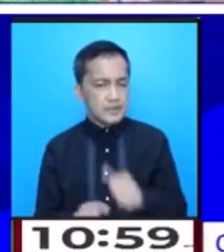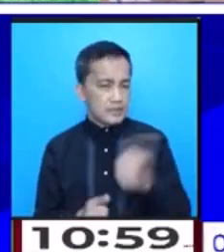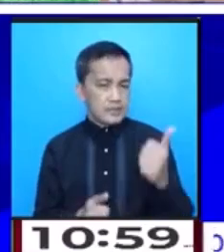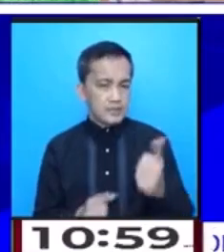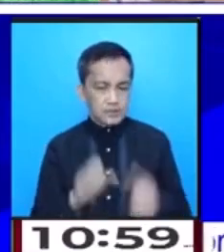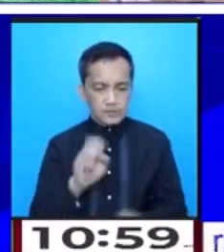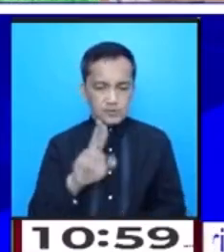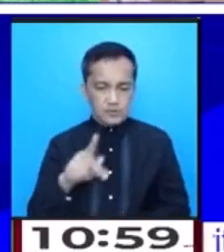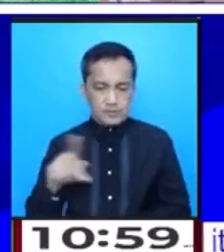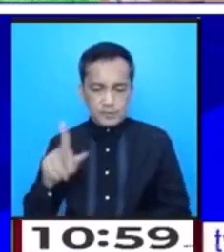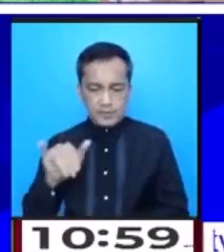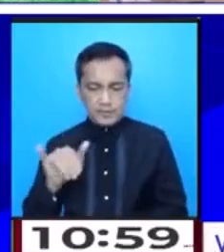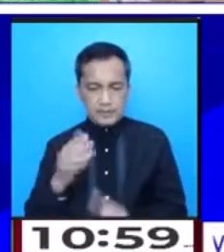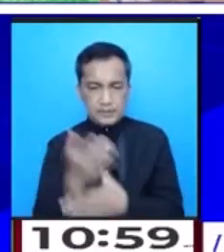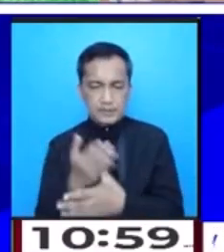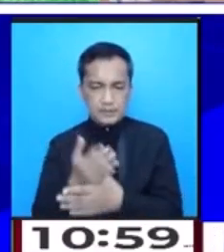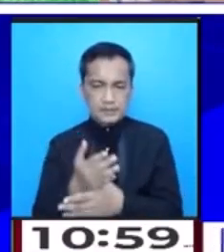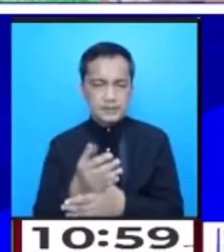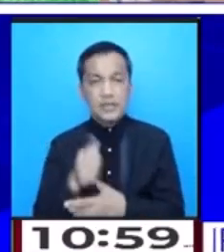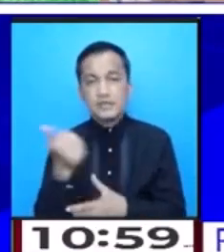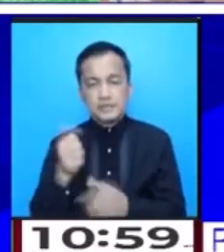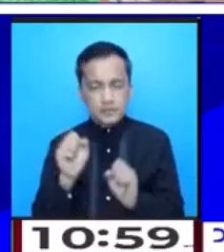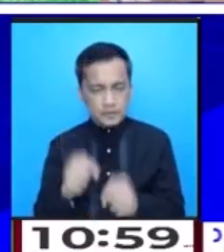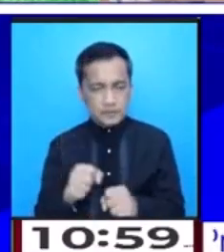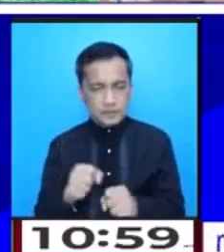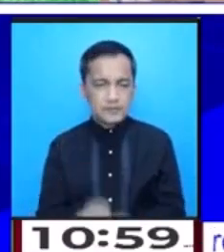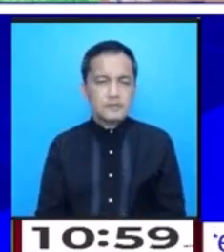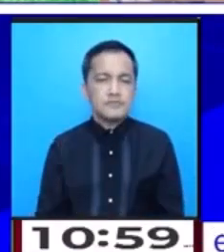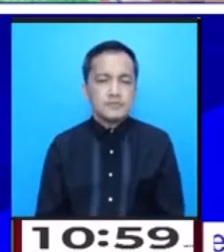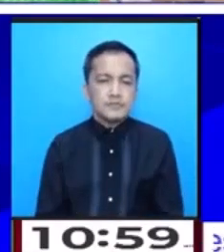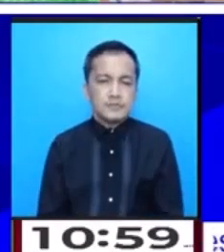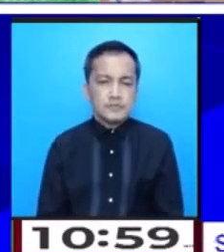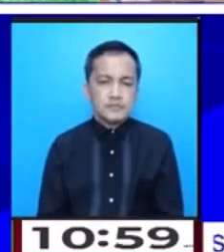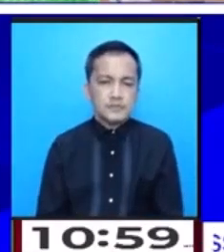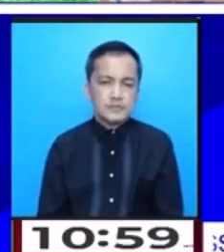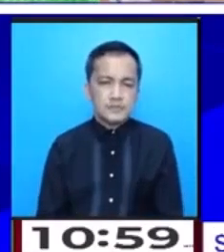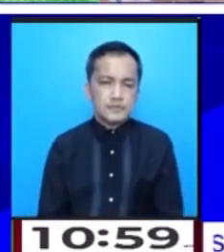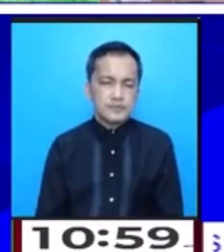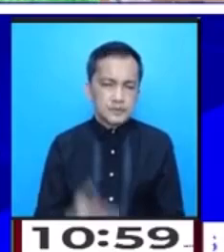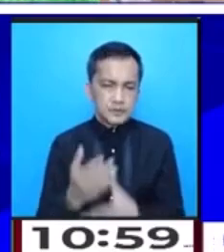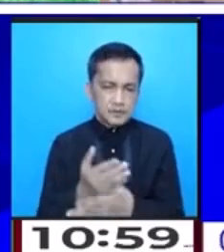disruptions, that we don't want. Those disruptions could happen,